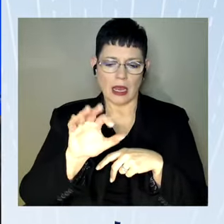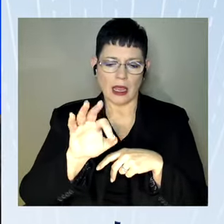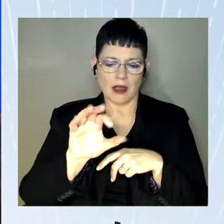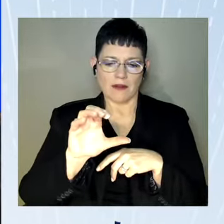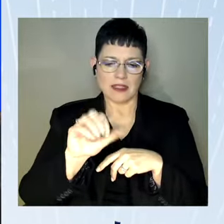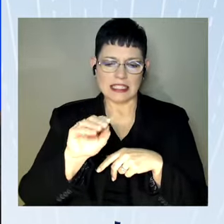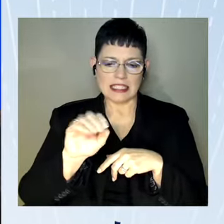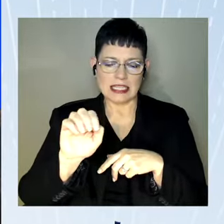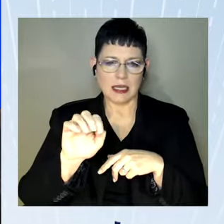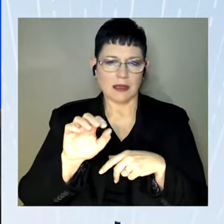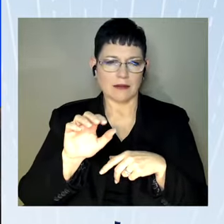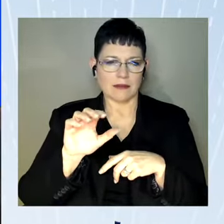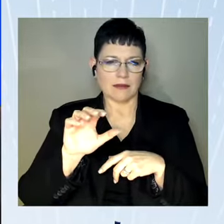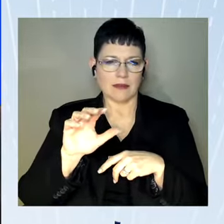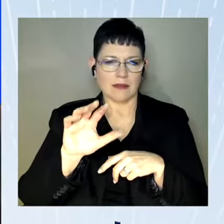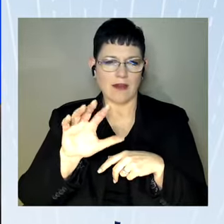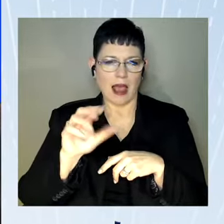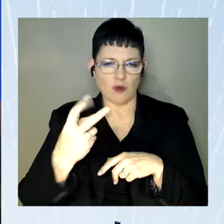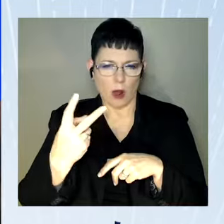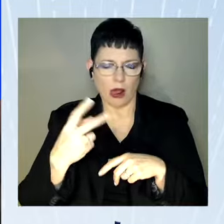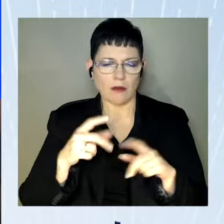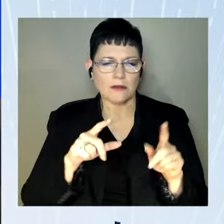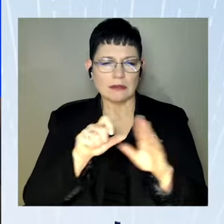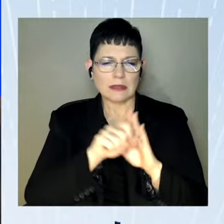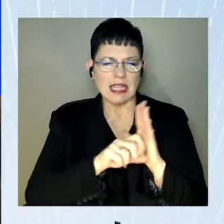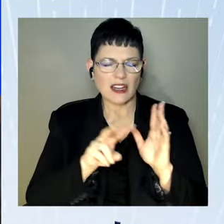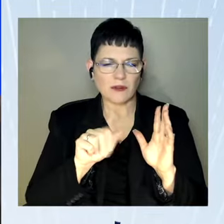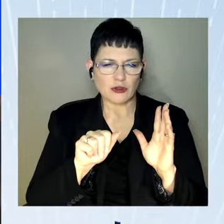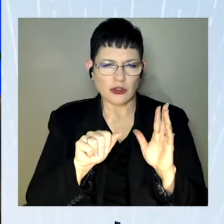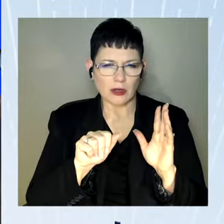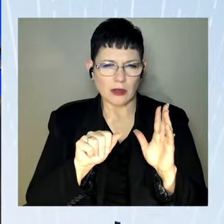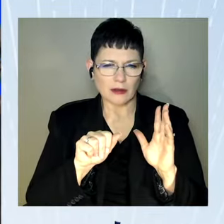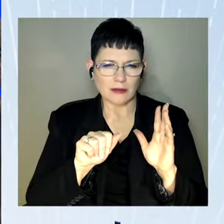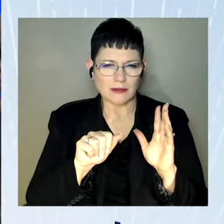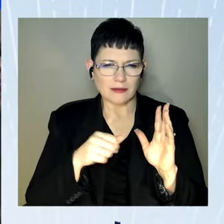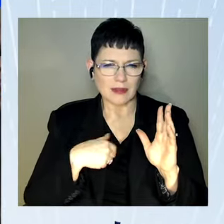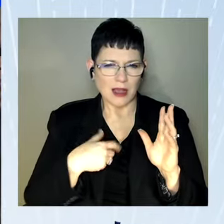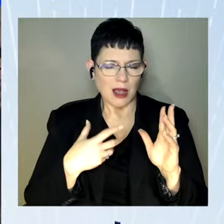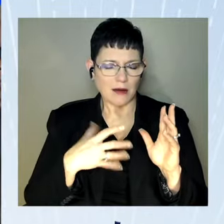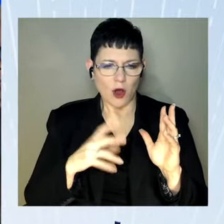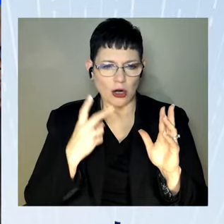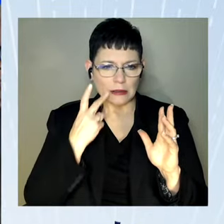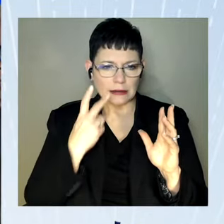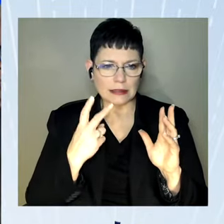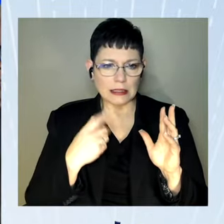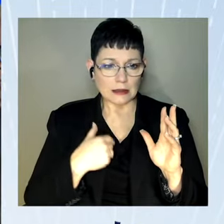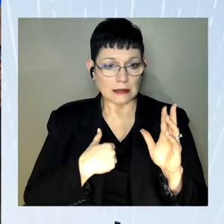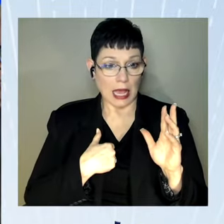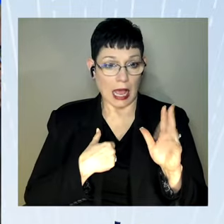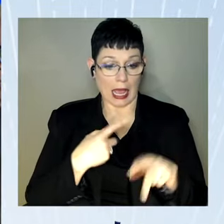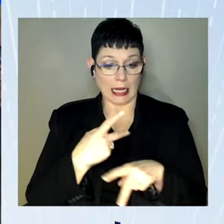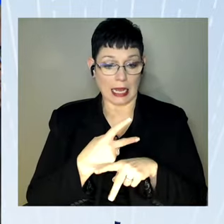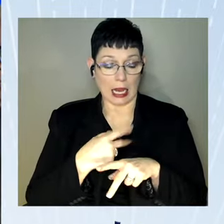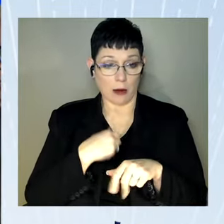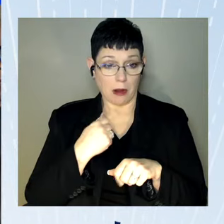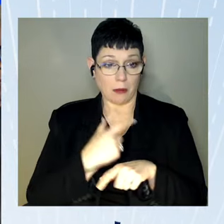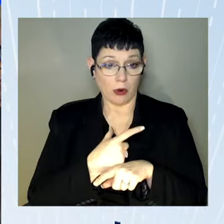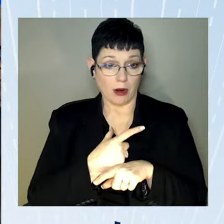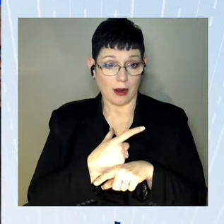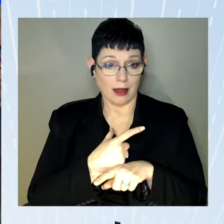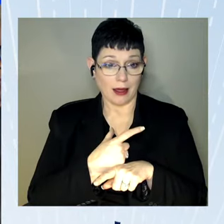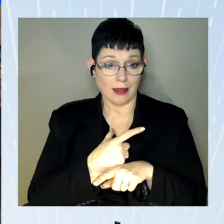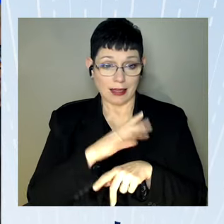state of Virginia. And I've seen, you know, I had the opportunity. I take care of my brother, and I'm going to say his name,